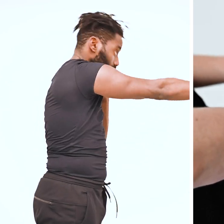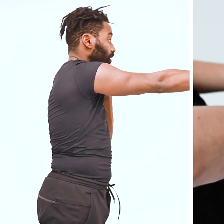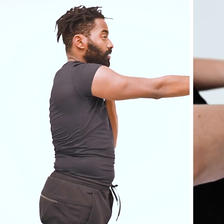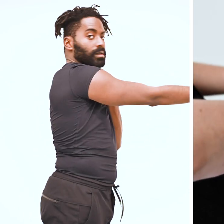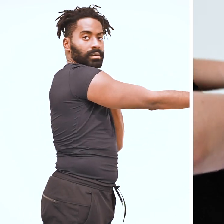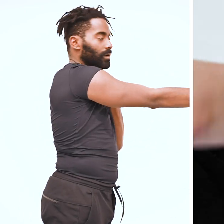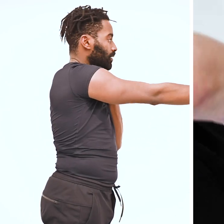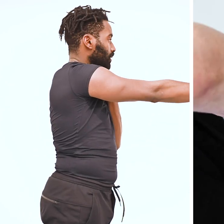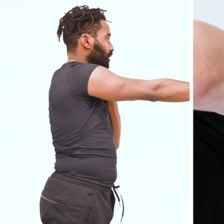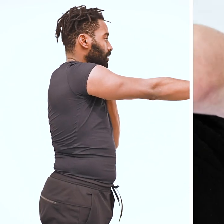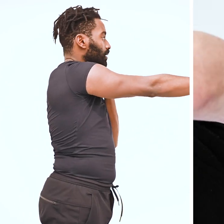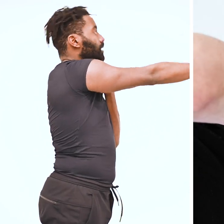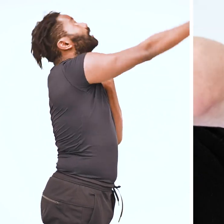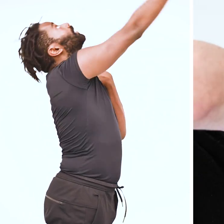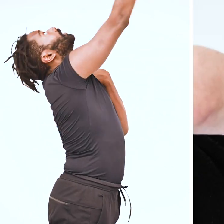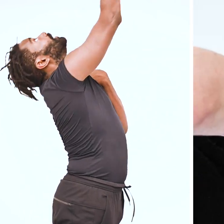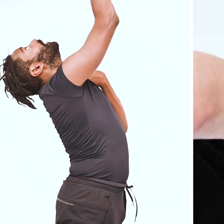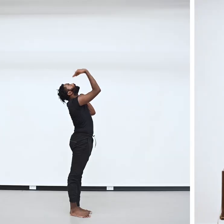between.